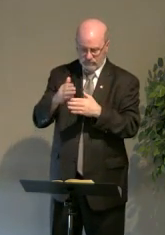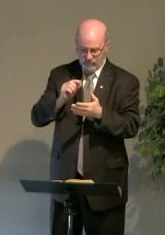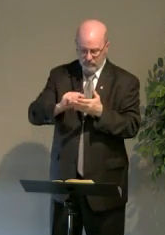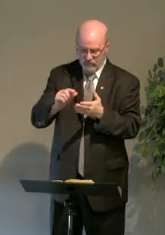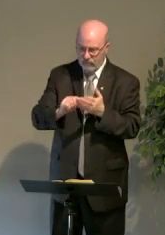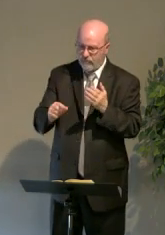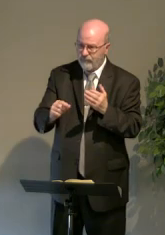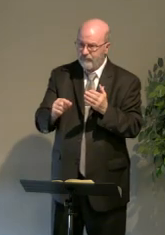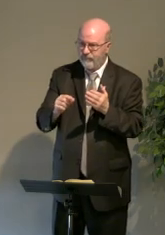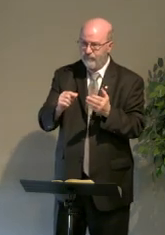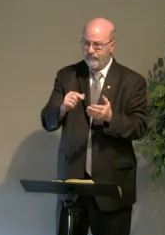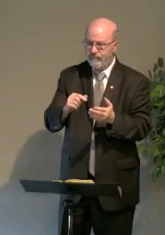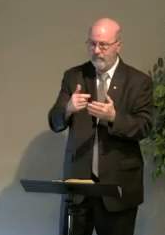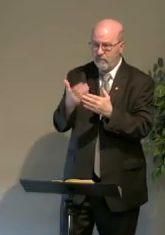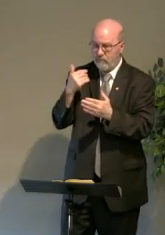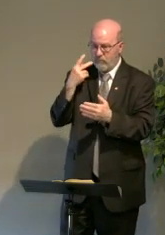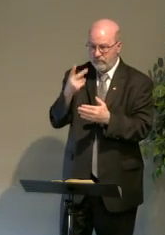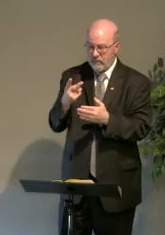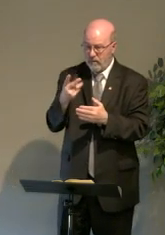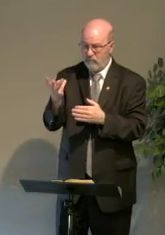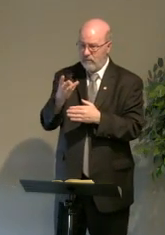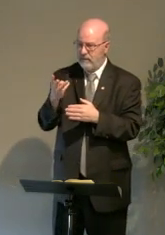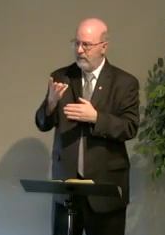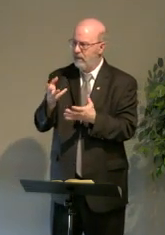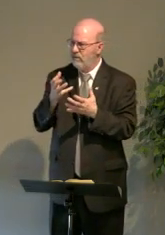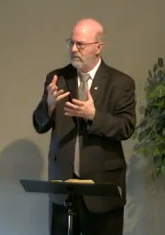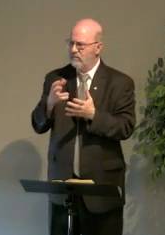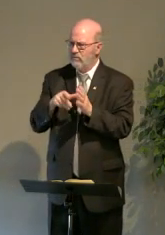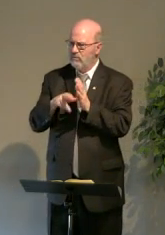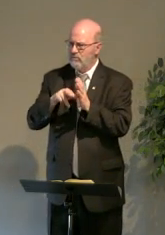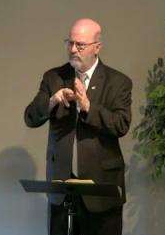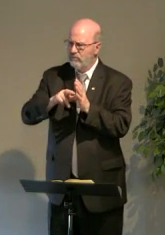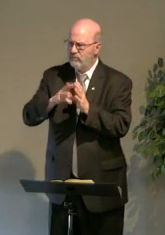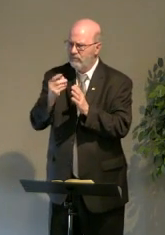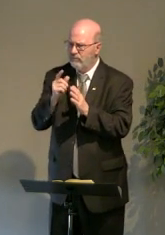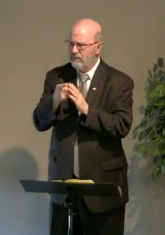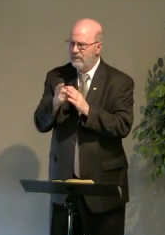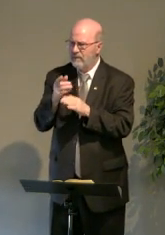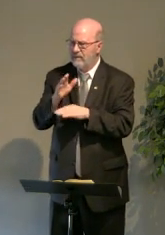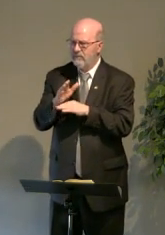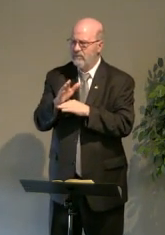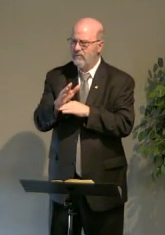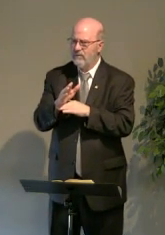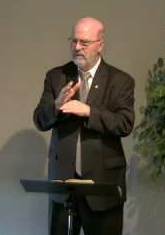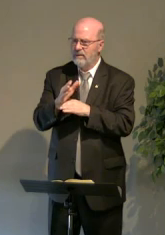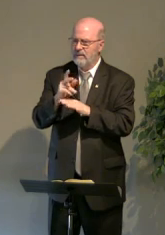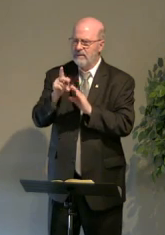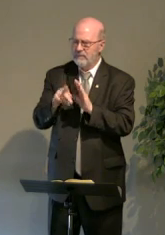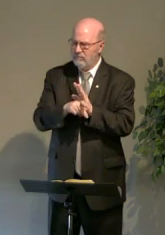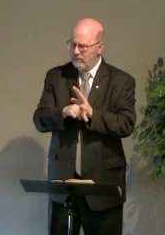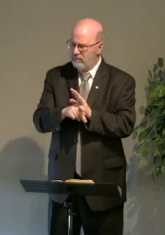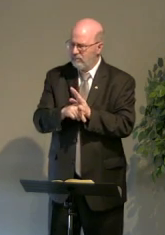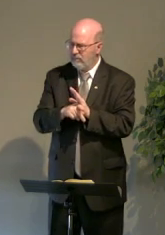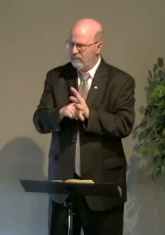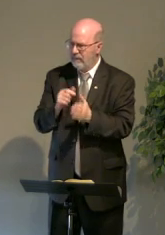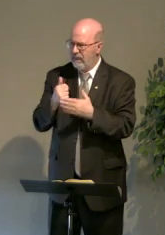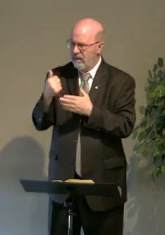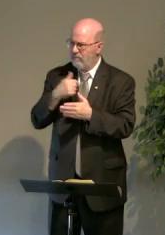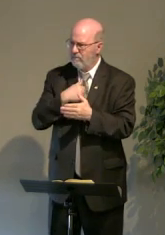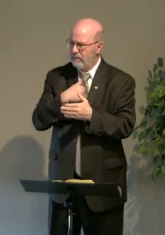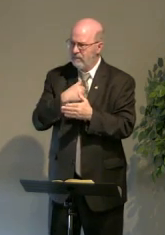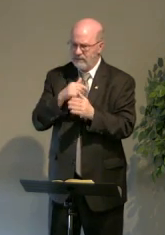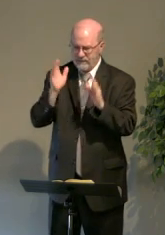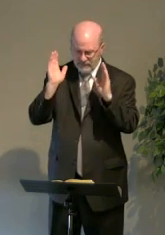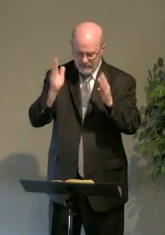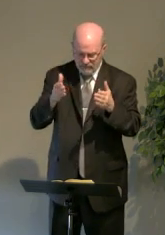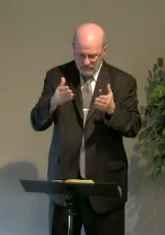passage is before what we looked at Wednesday, I want us to review just for a few minutes this afternoon some principles that help us give